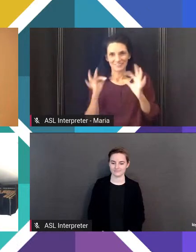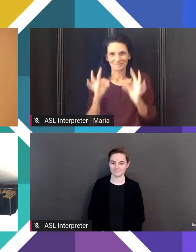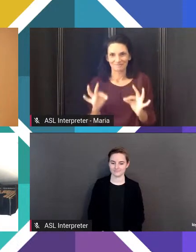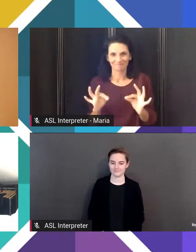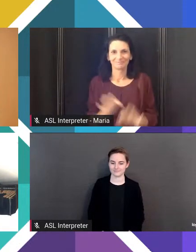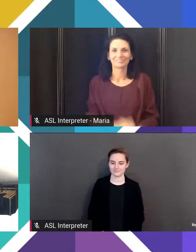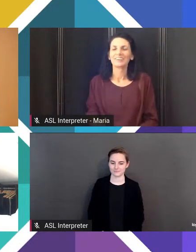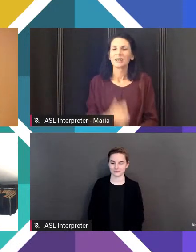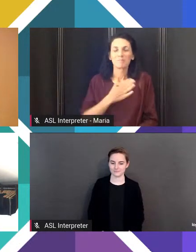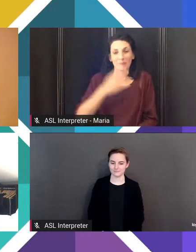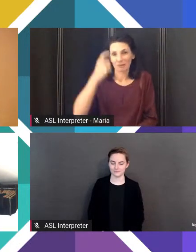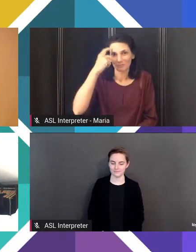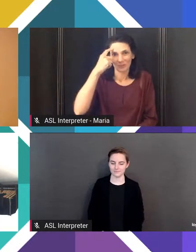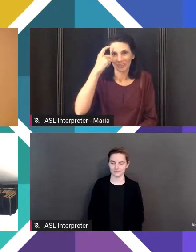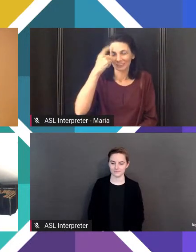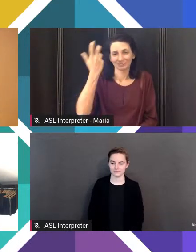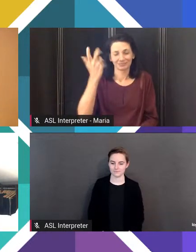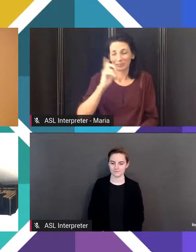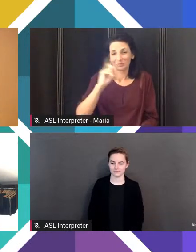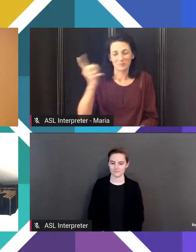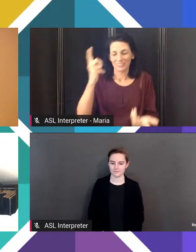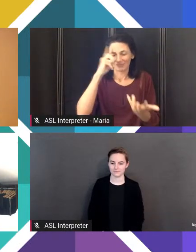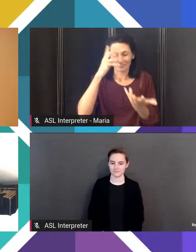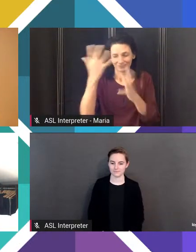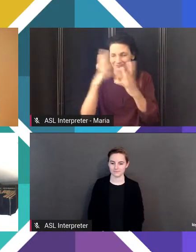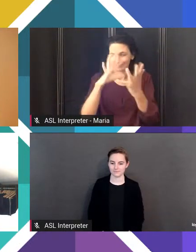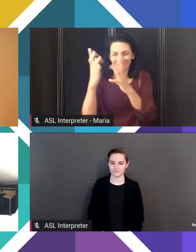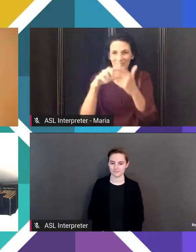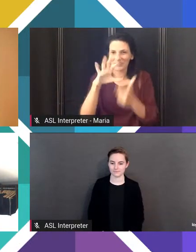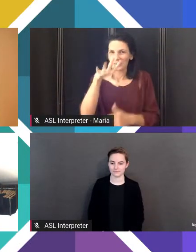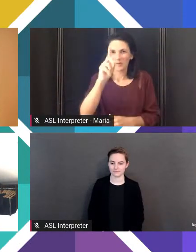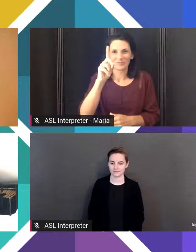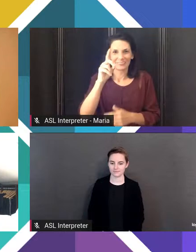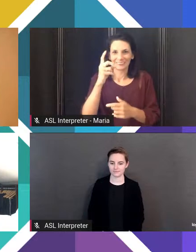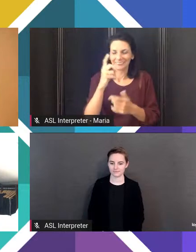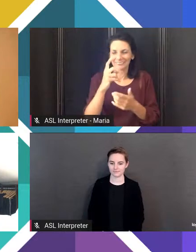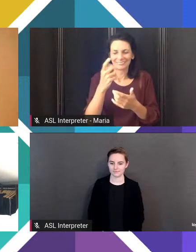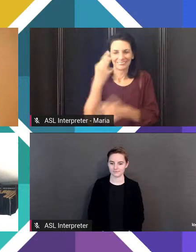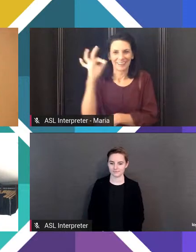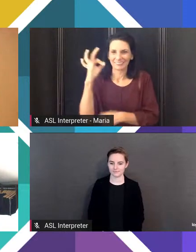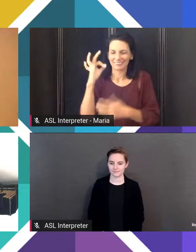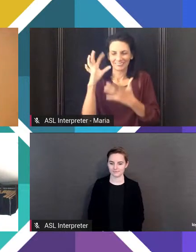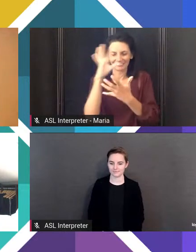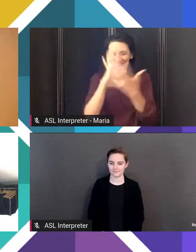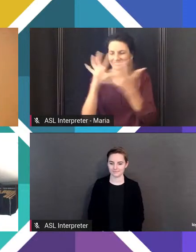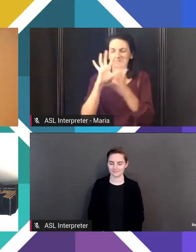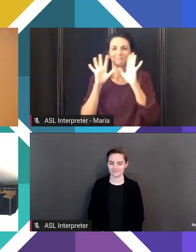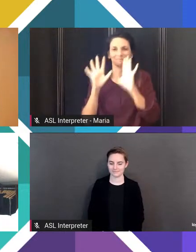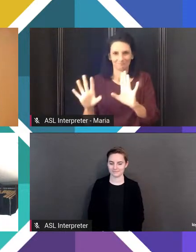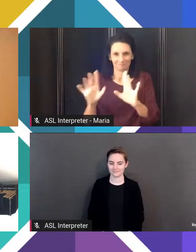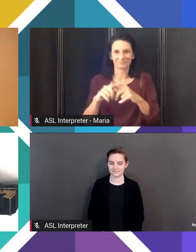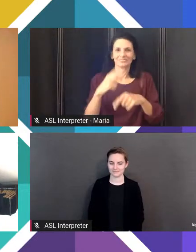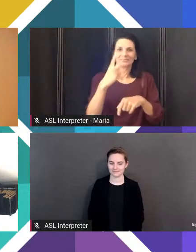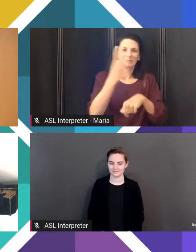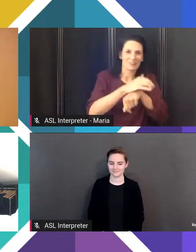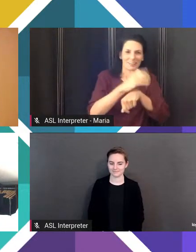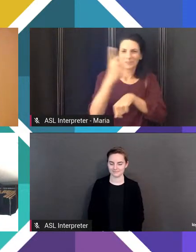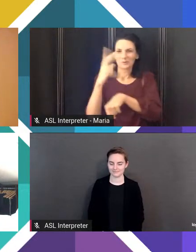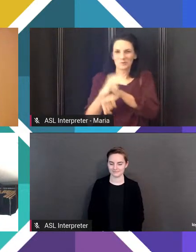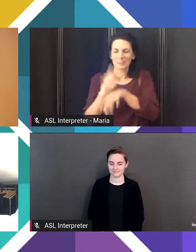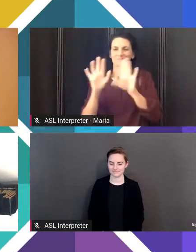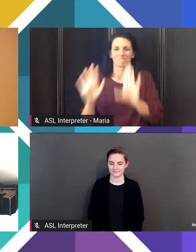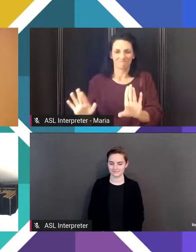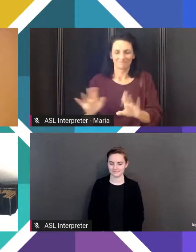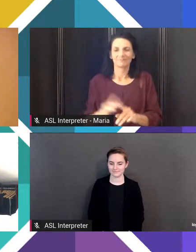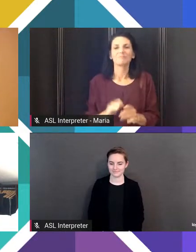been sort of turned into Swiss cheese by COVID-19, it was two nights. Welcome to all of you. Thank you so much for being